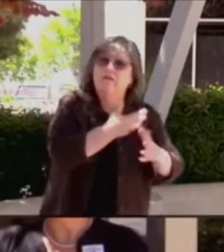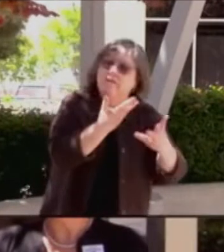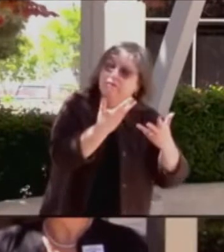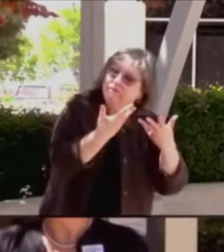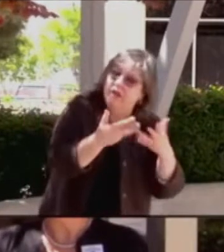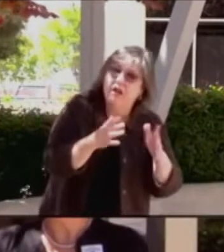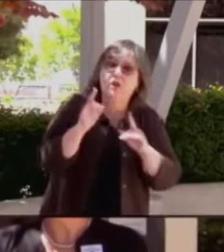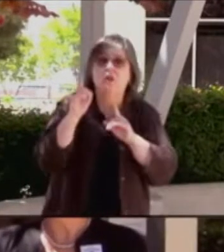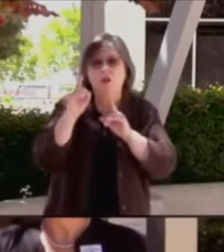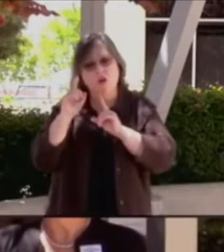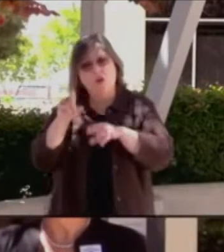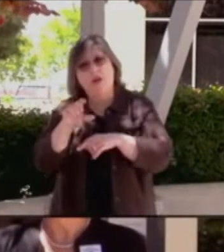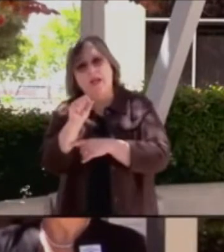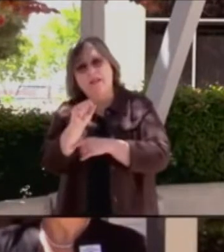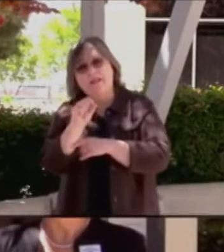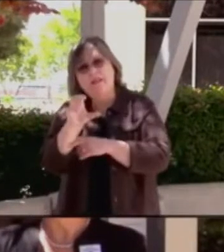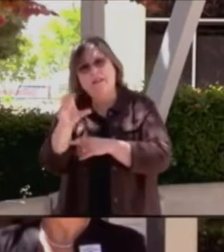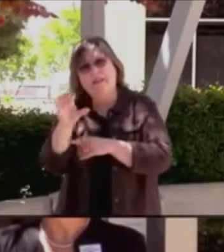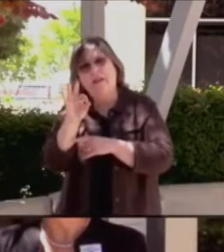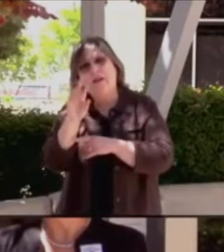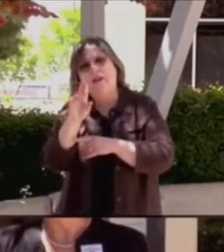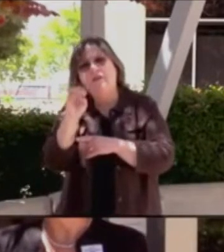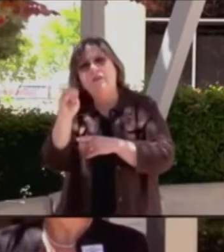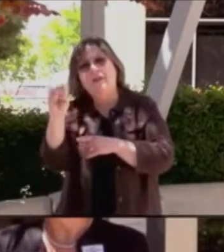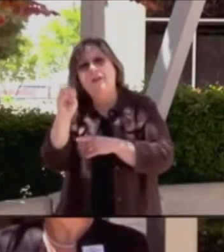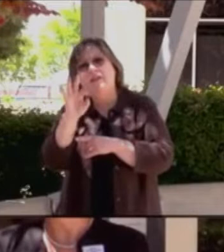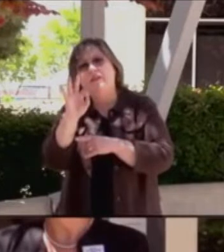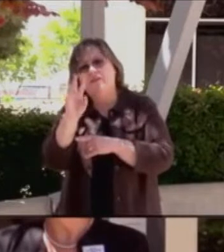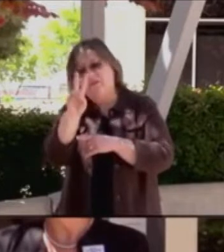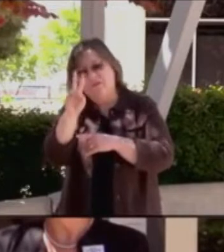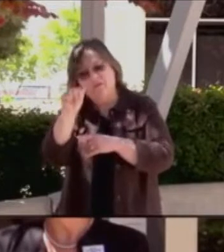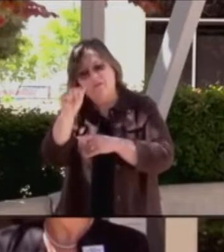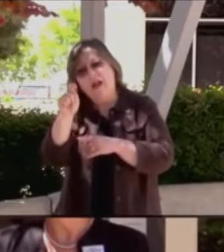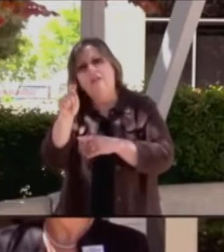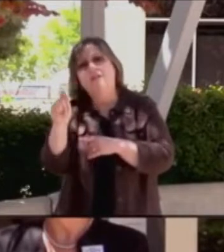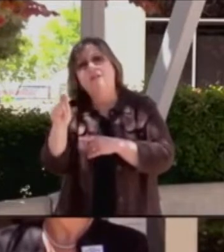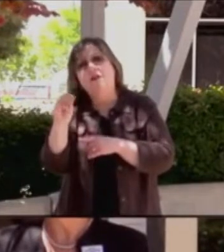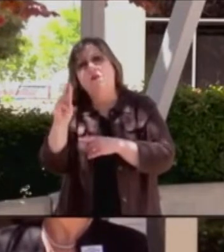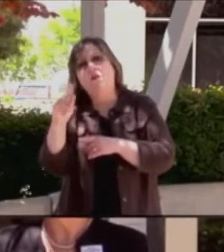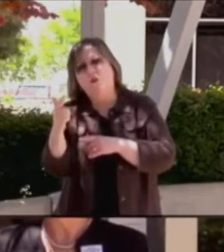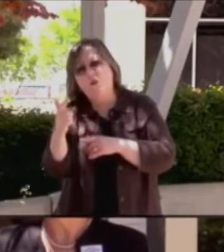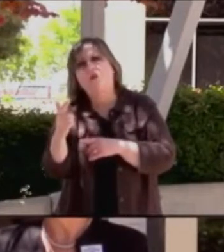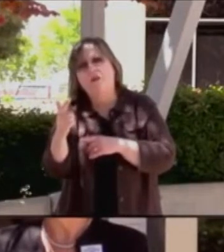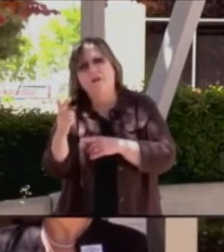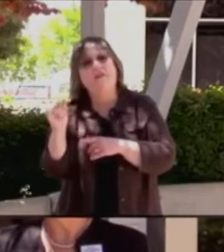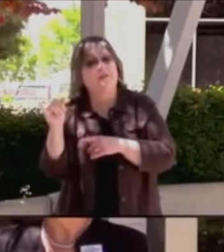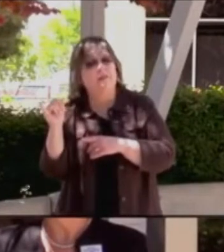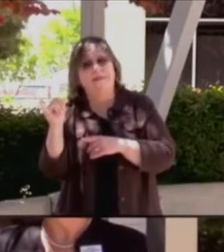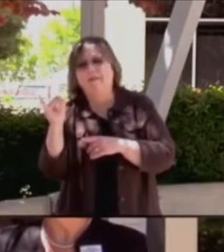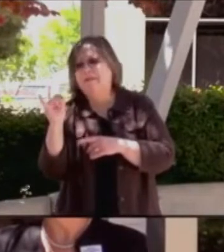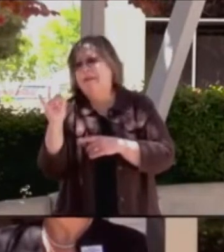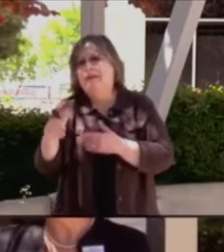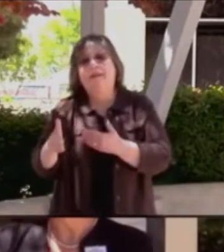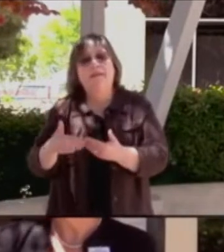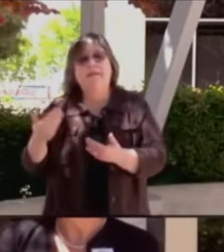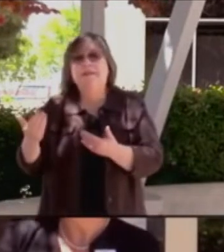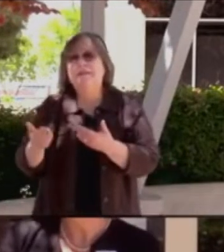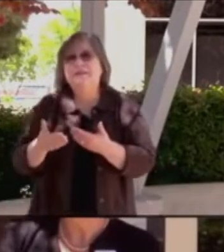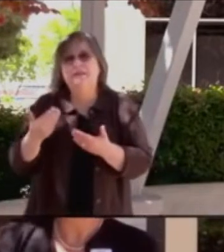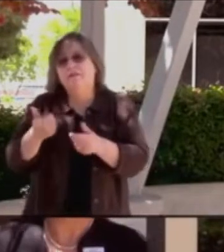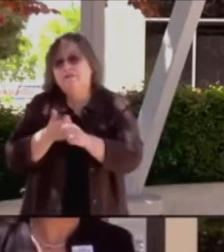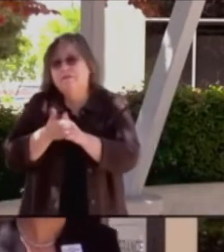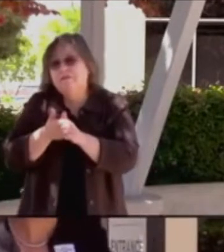visit sccfreevax.org to learn how to do so. I'm going to turn it over now to Supervisor Susan Ellenberg.